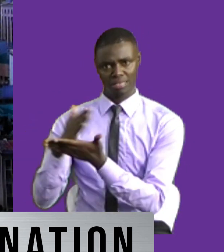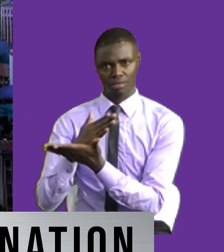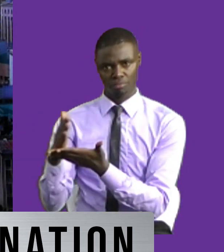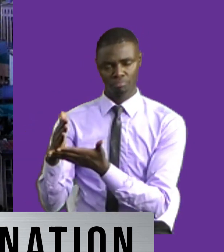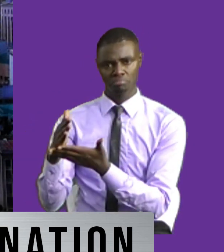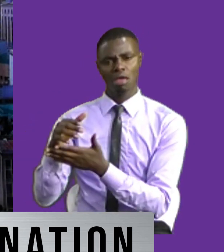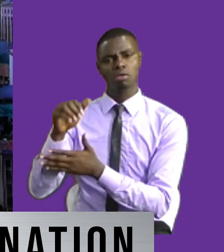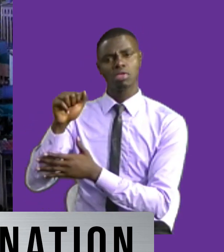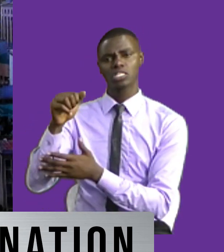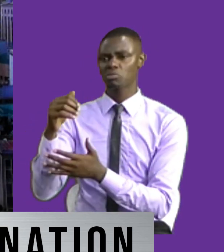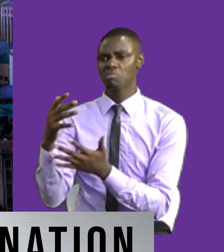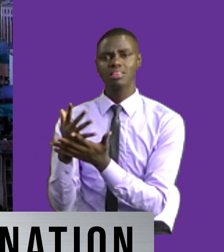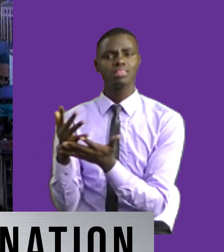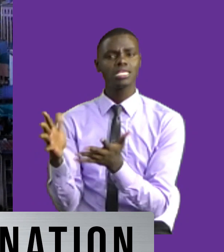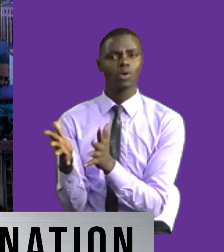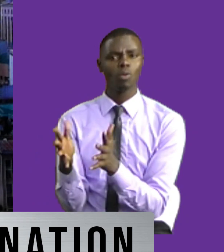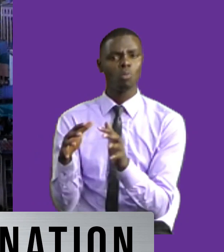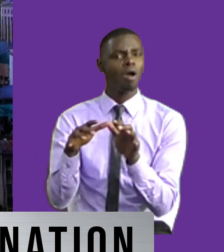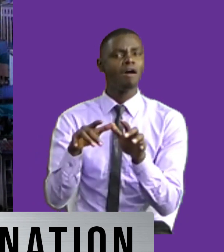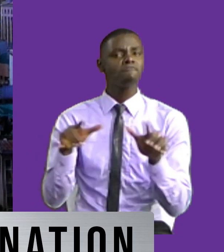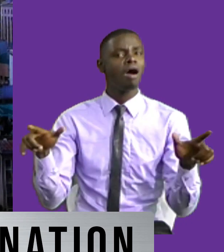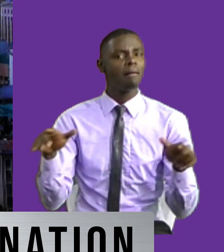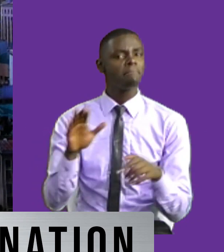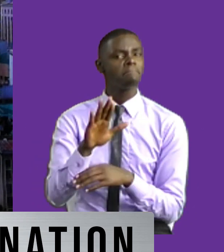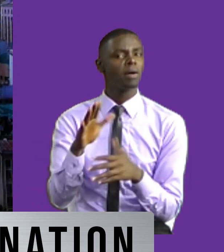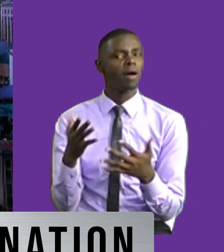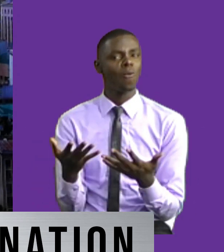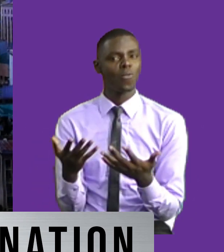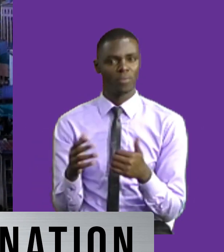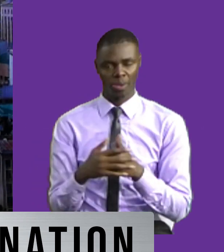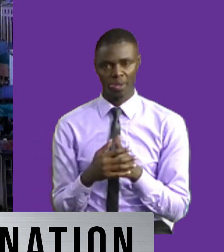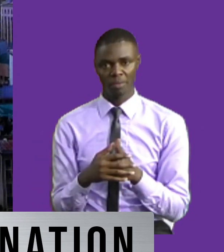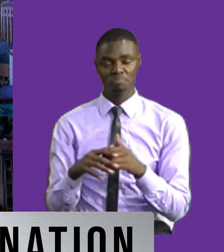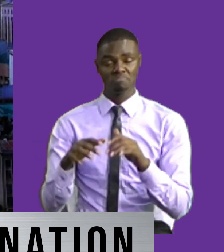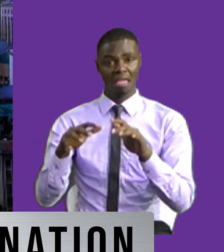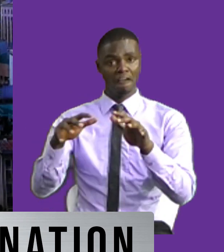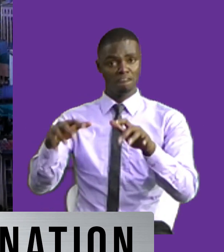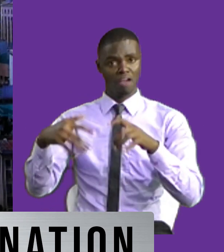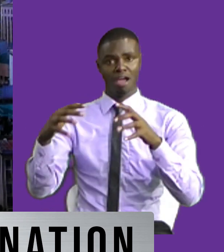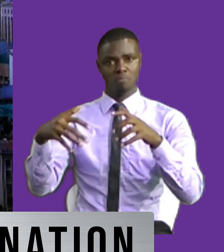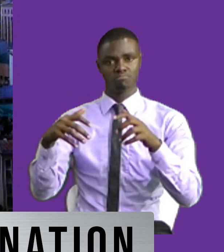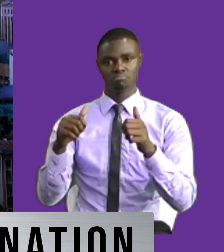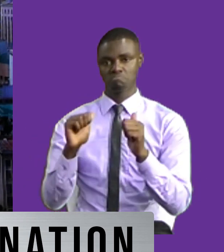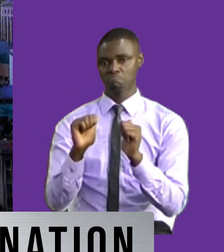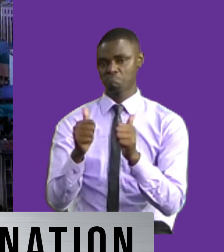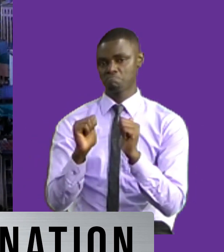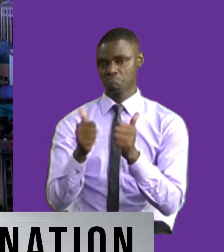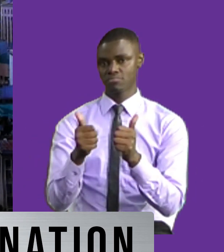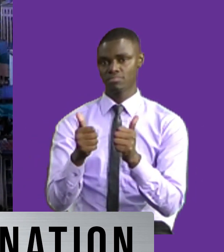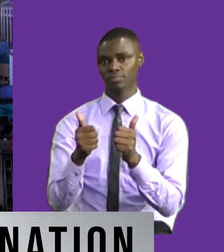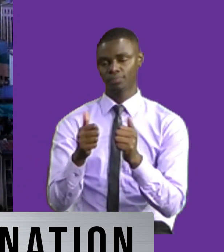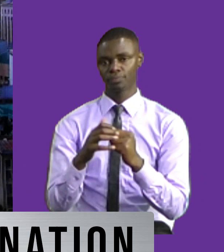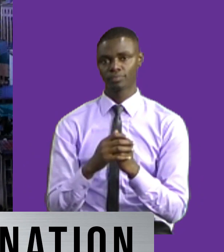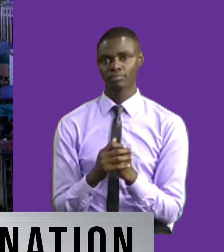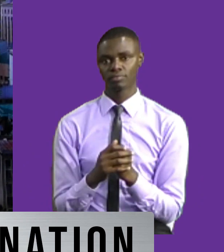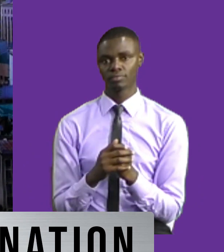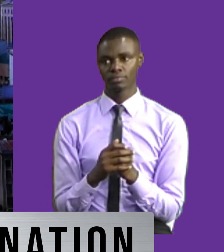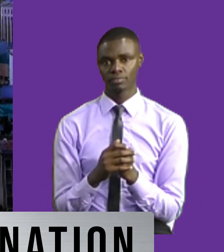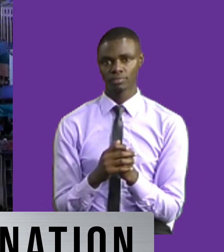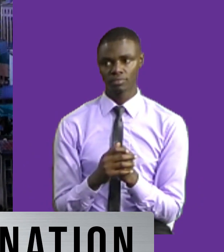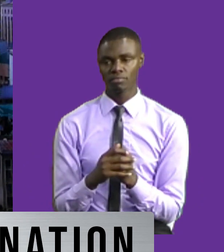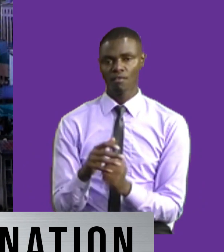Yes. Yeah, how are things? How is your farm so far? The farm is okay. Right. At